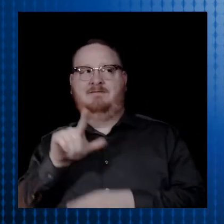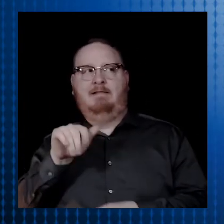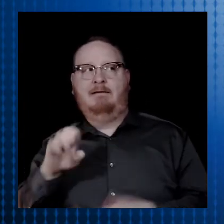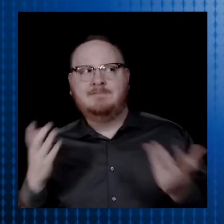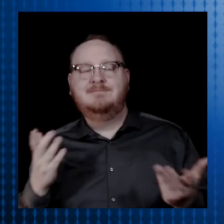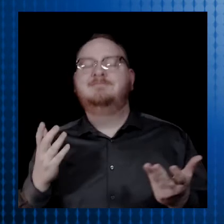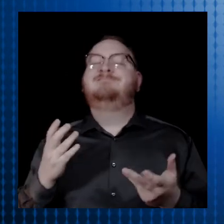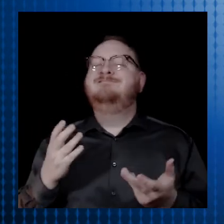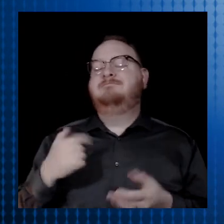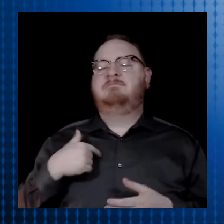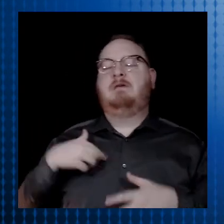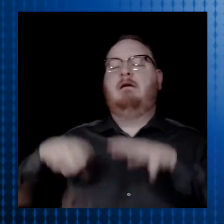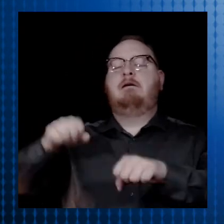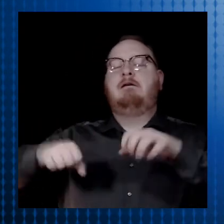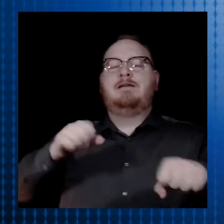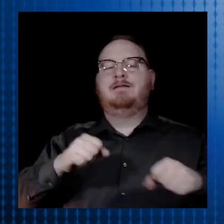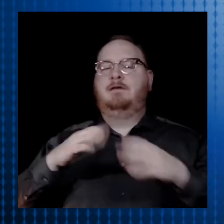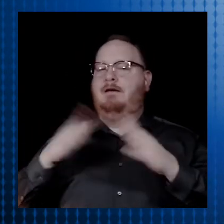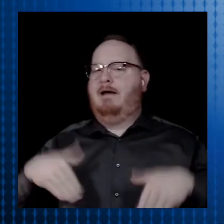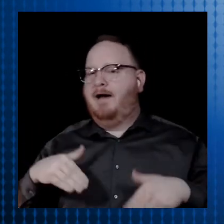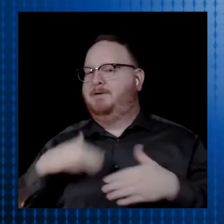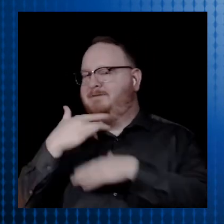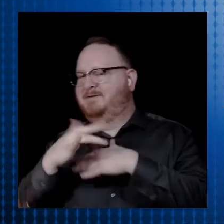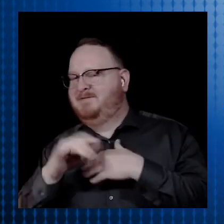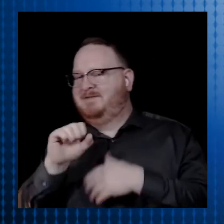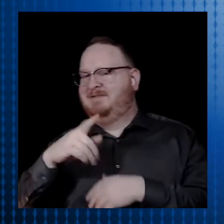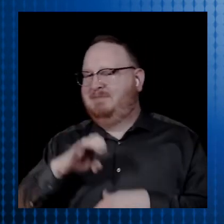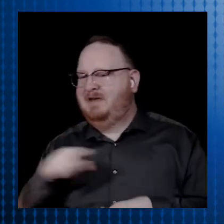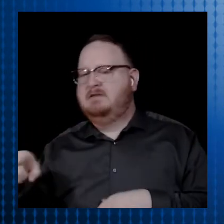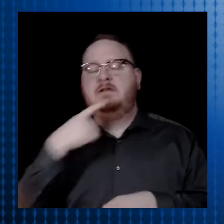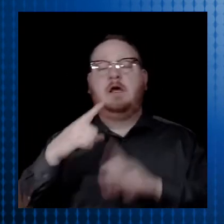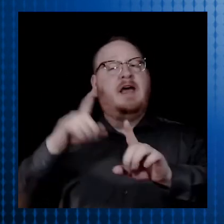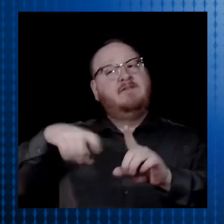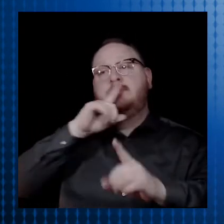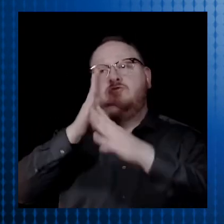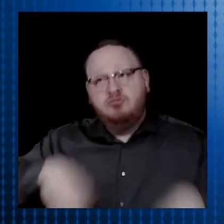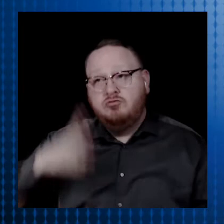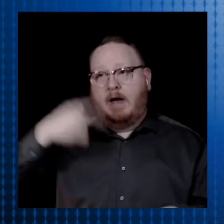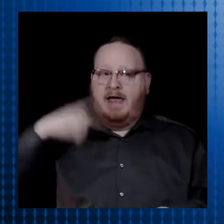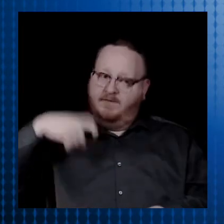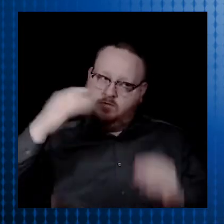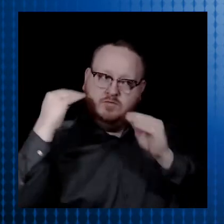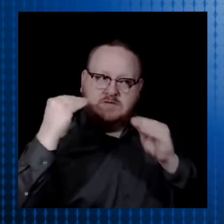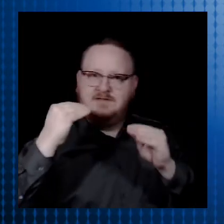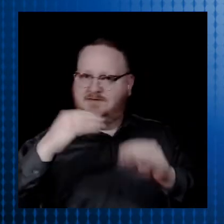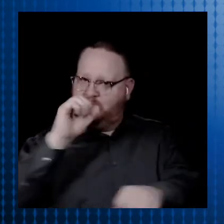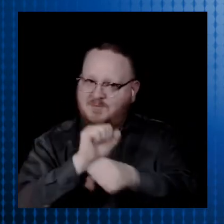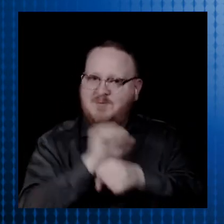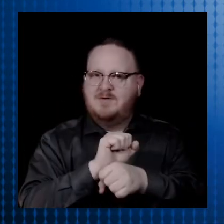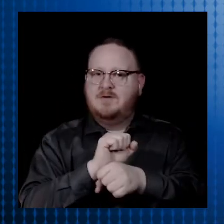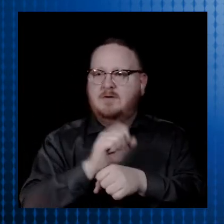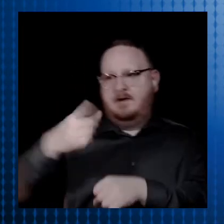over spaces in this house, especially in the last year, demanding silence so that I can work while they were doing their own